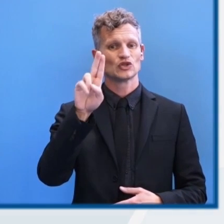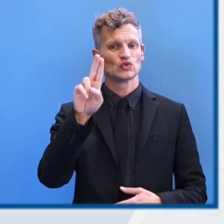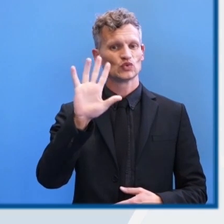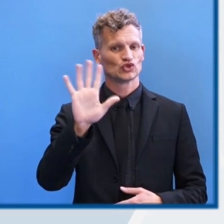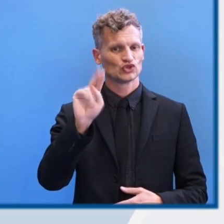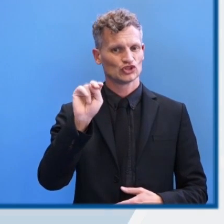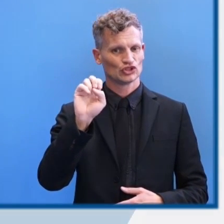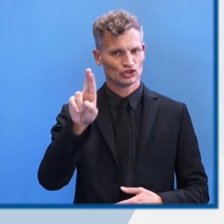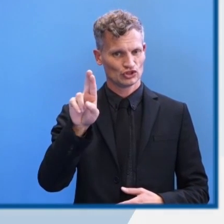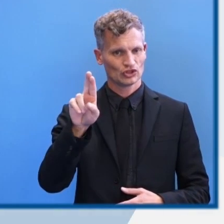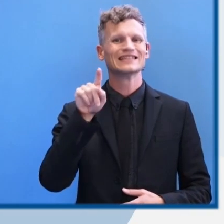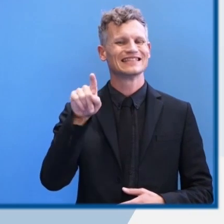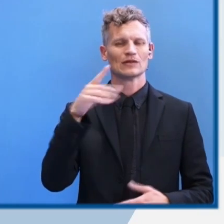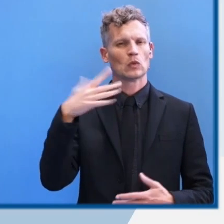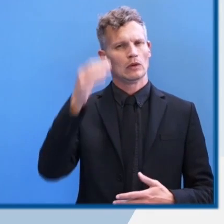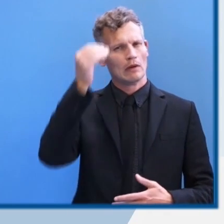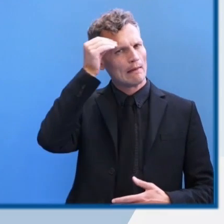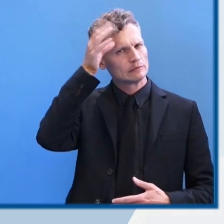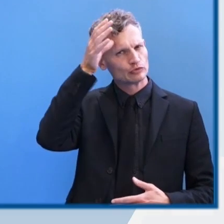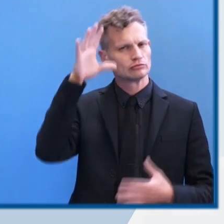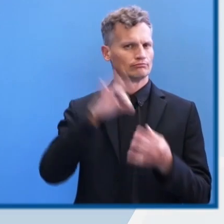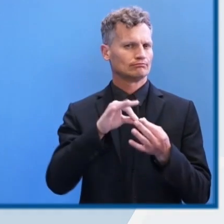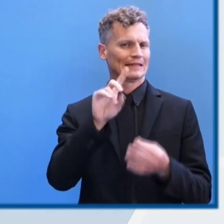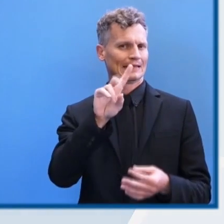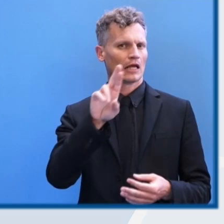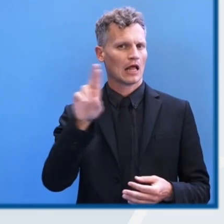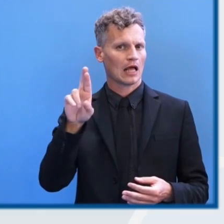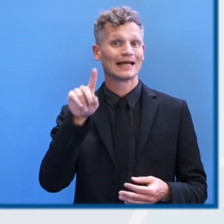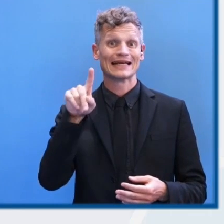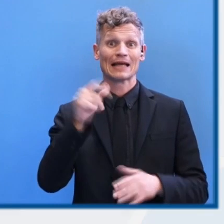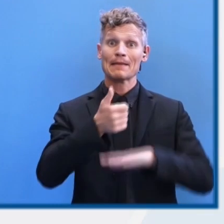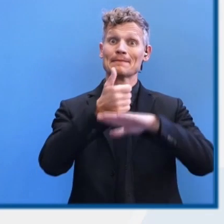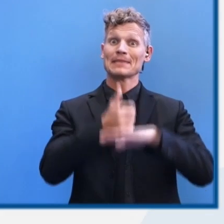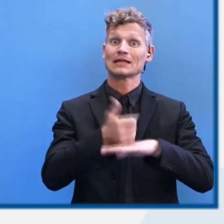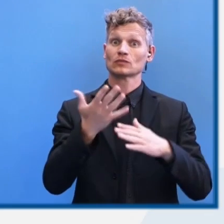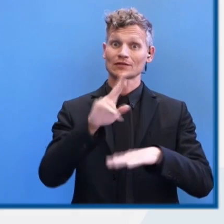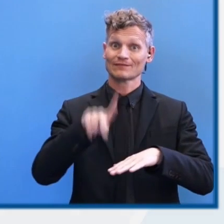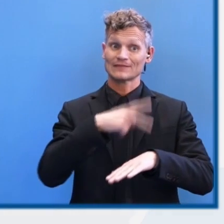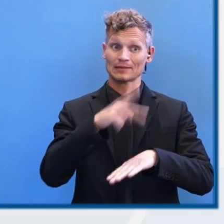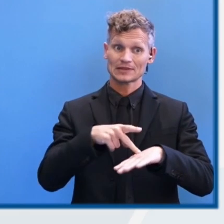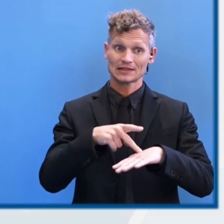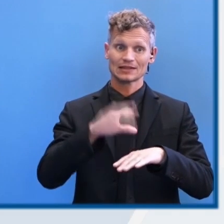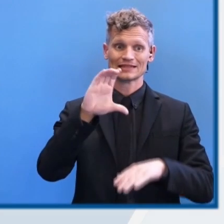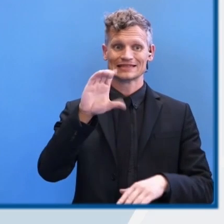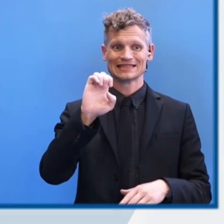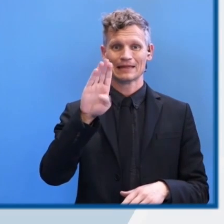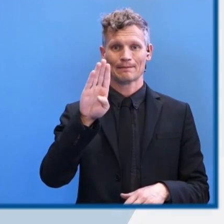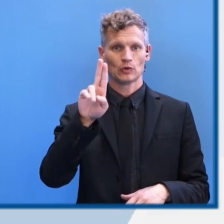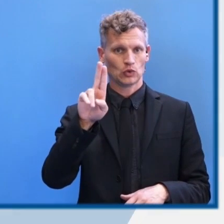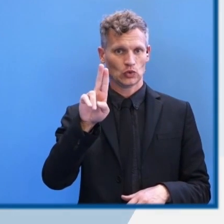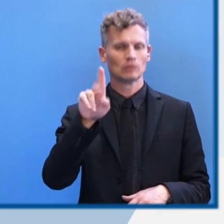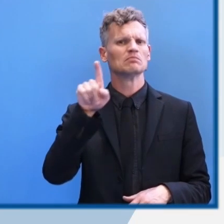expert, and he is based in Cebu in the Philippines. He's from Berlin and started working